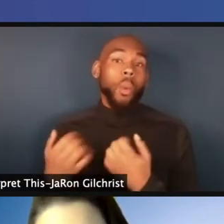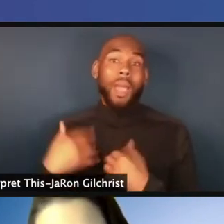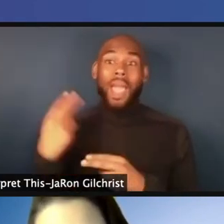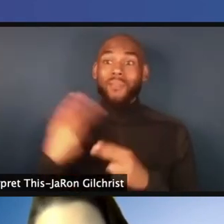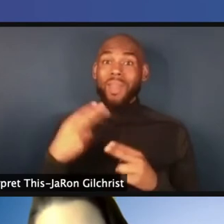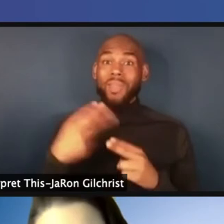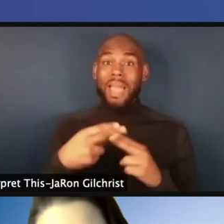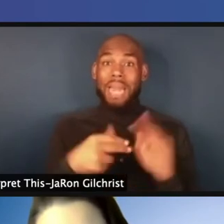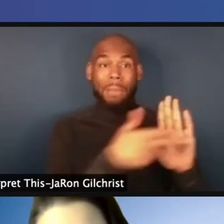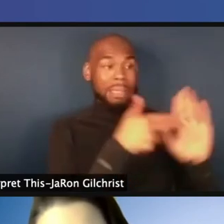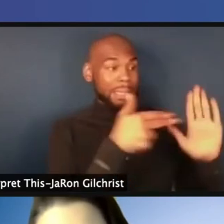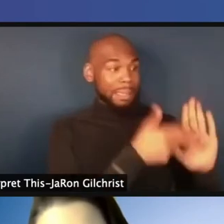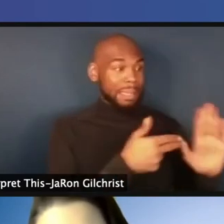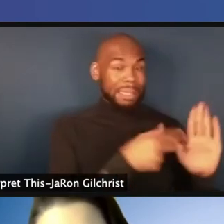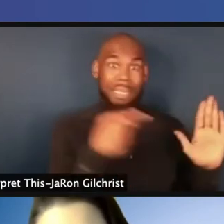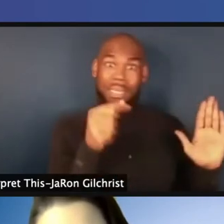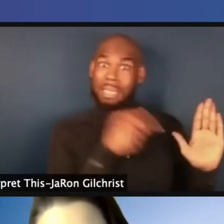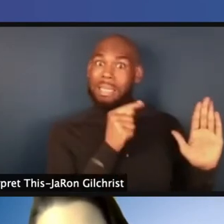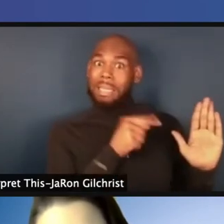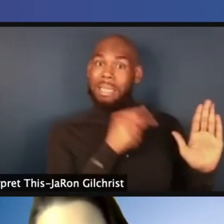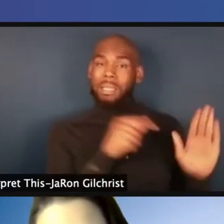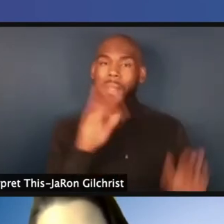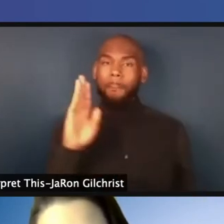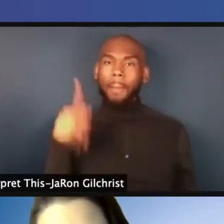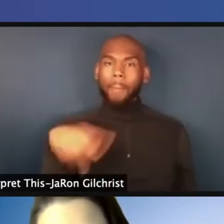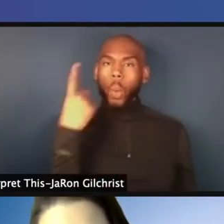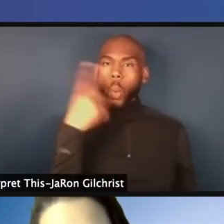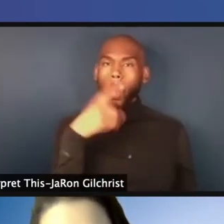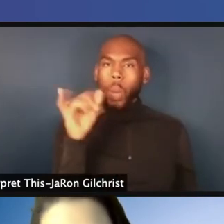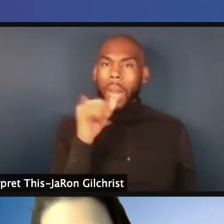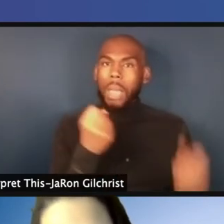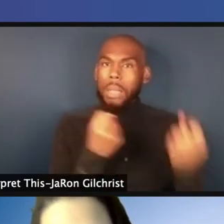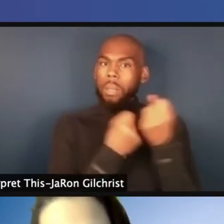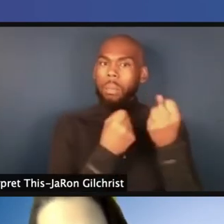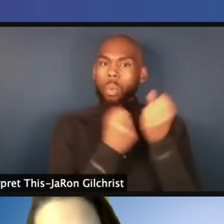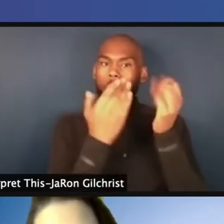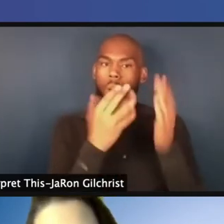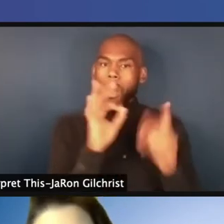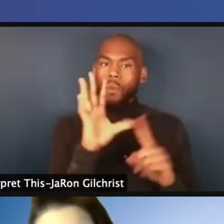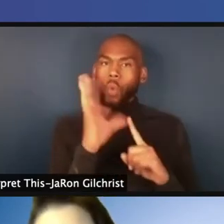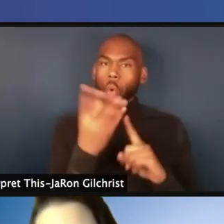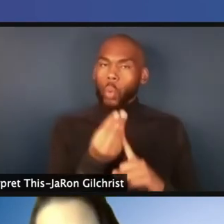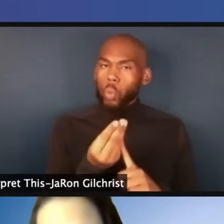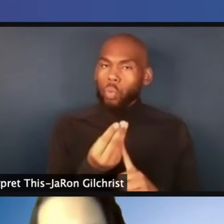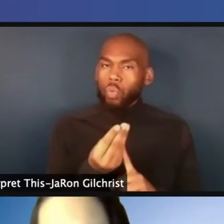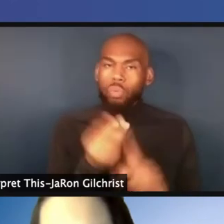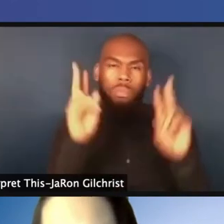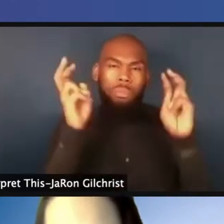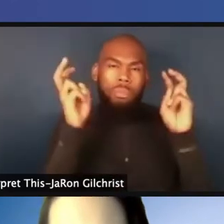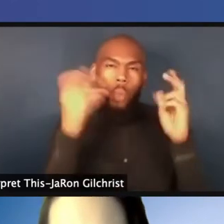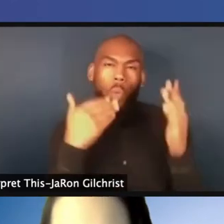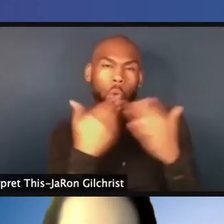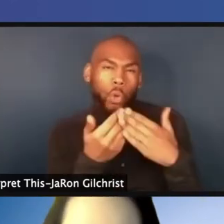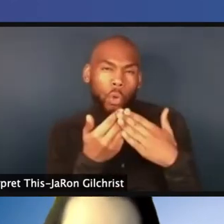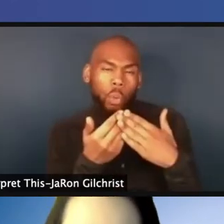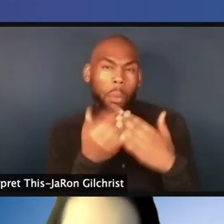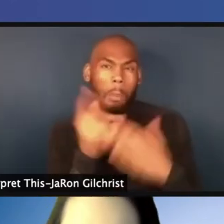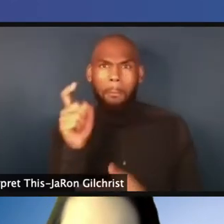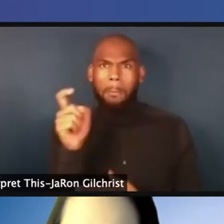over everything, BP is seen as a supporter of arts and the culture, which are seen as a social net good. So they must be doing something